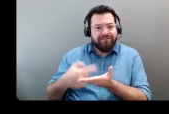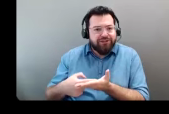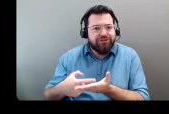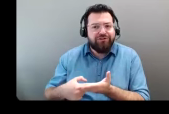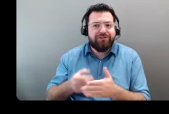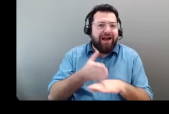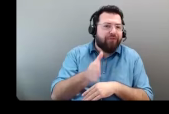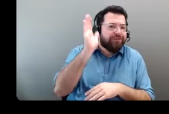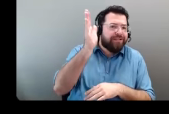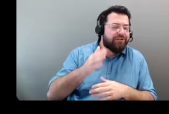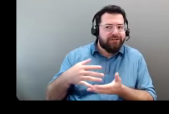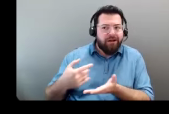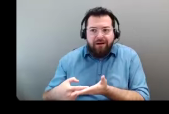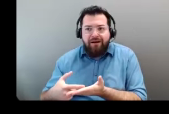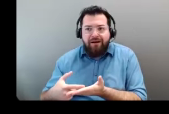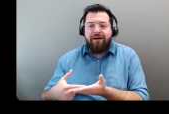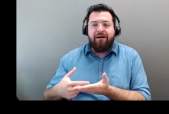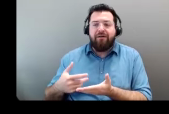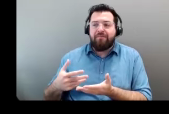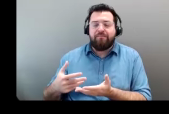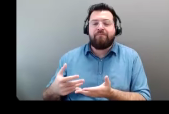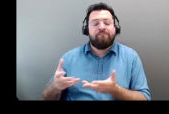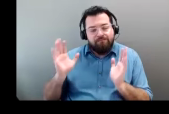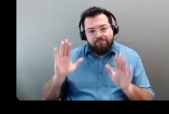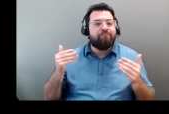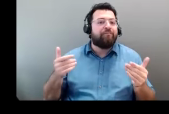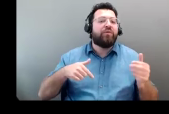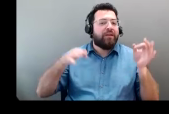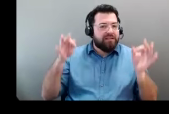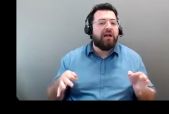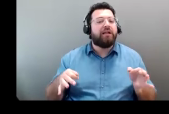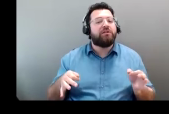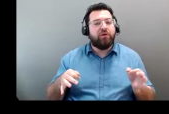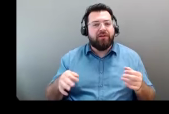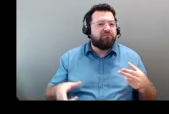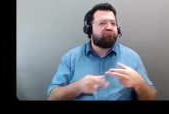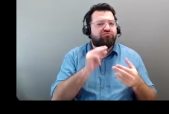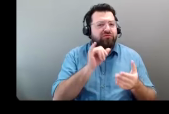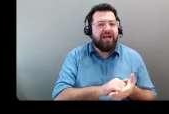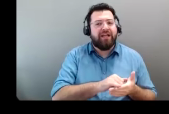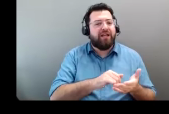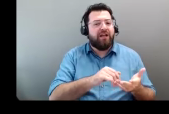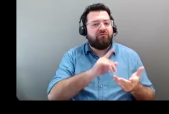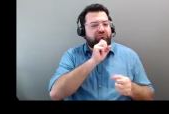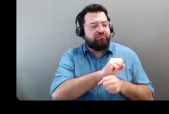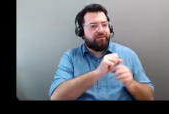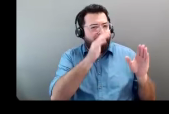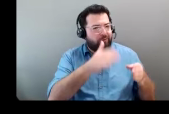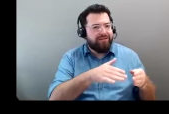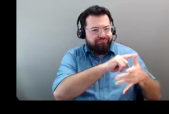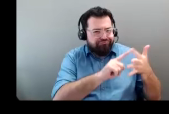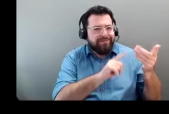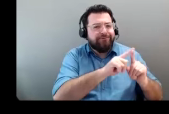our presentations from before. And so we decided to do a nod to that and kind of like focus on all those questions and stuff like